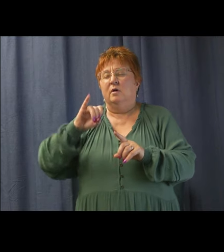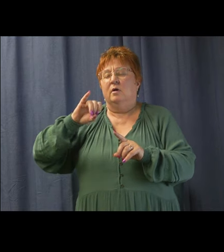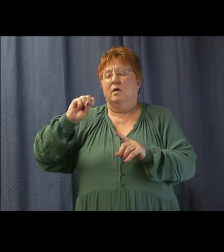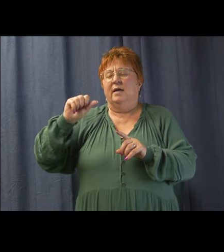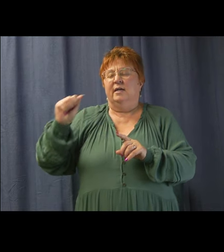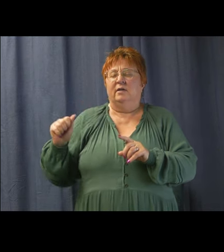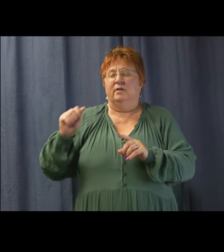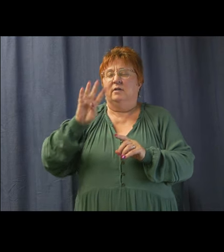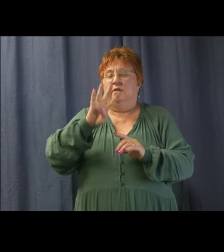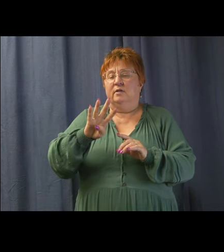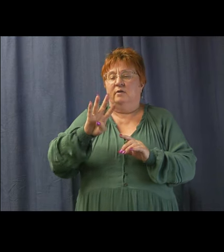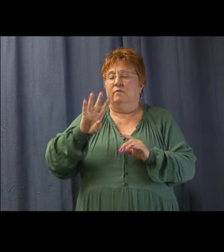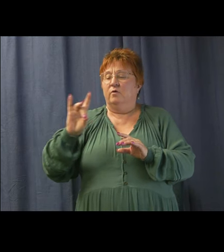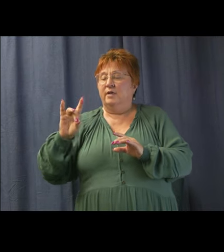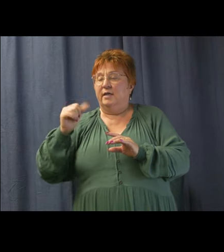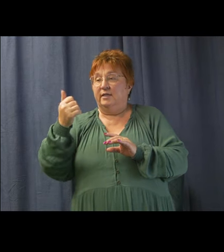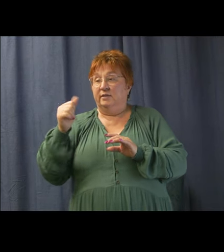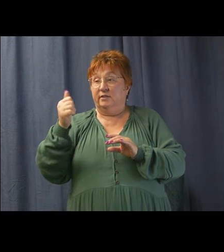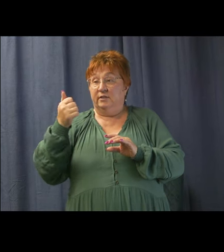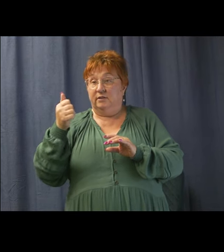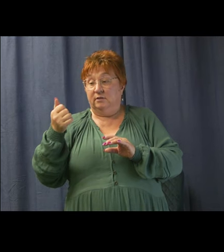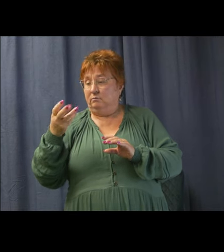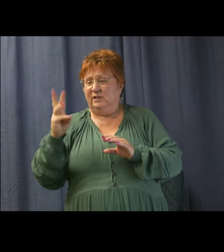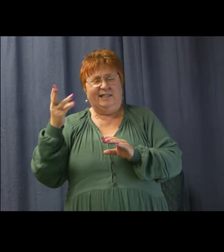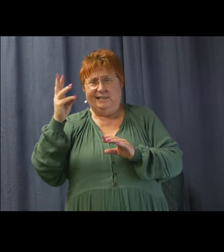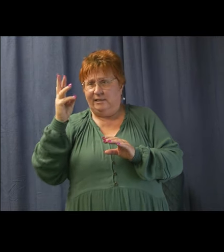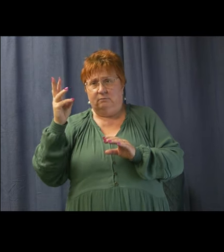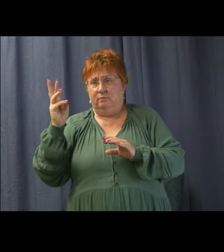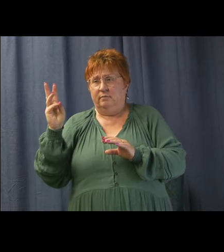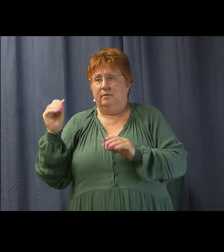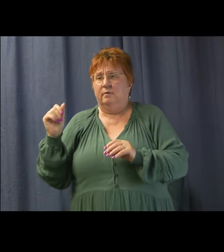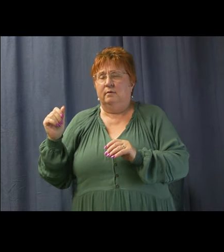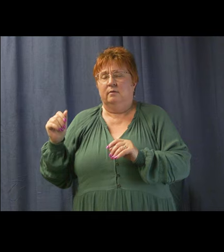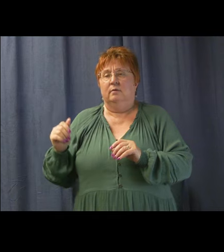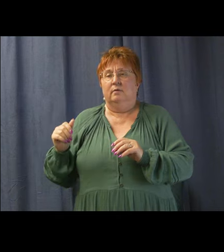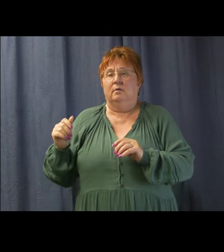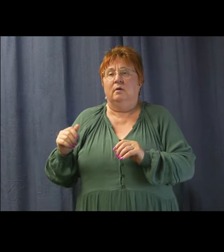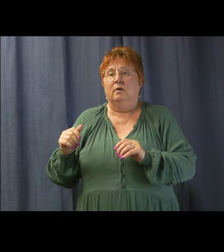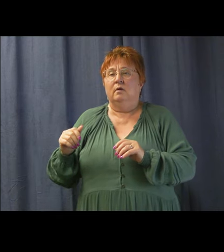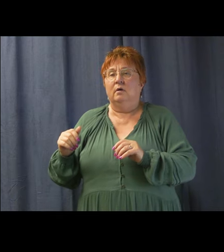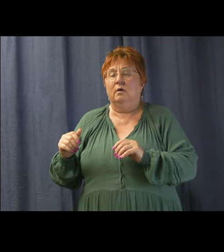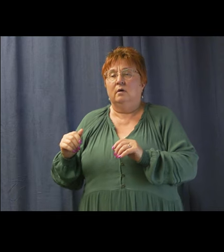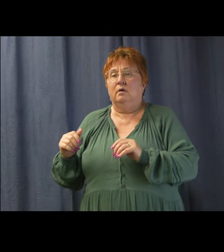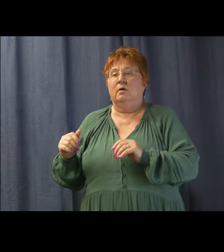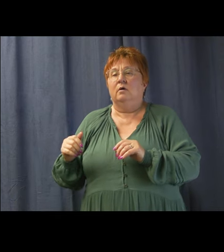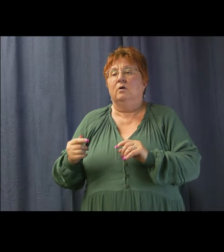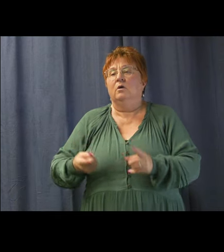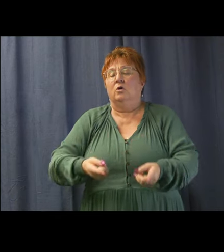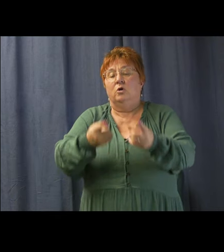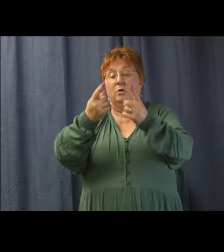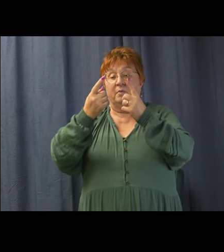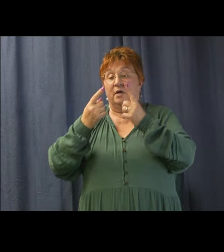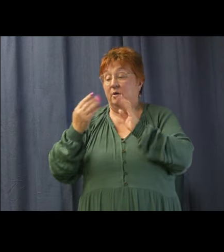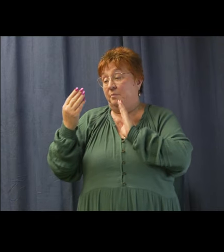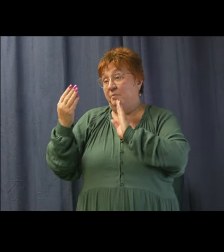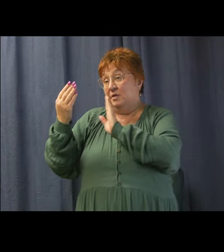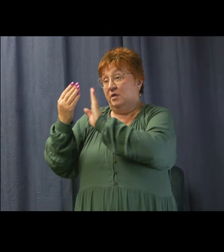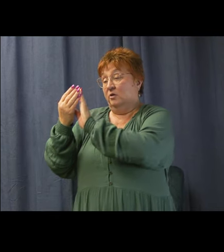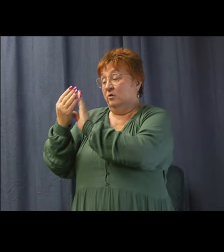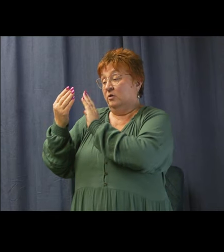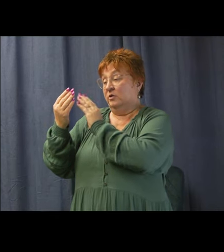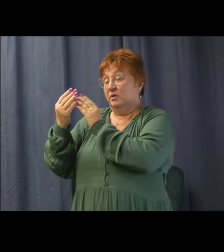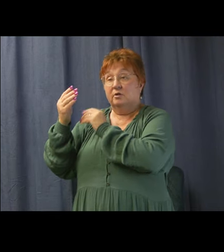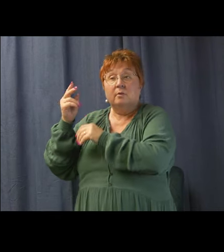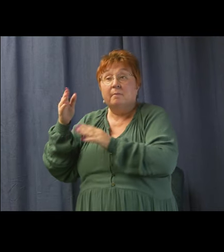Isaiah 48:16, the verse just before the one you read. It says, come, you near to me,